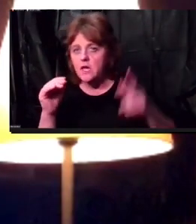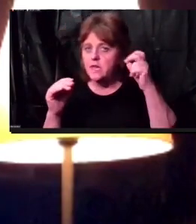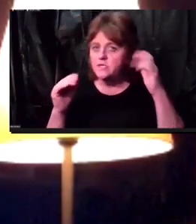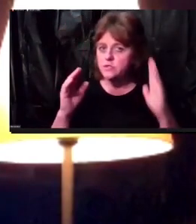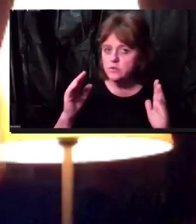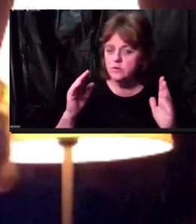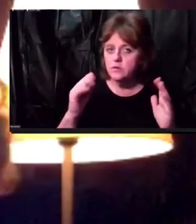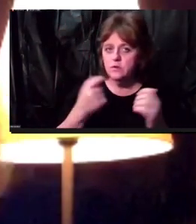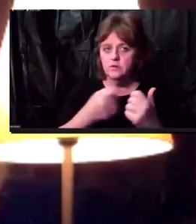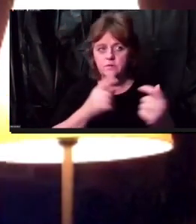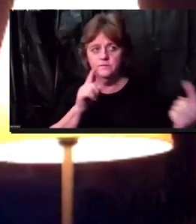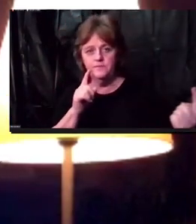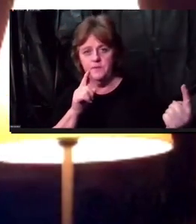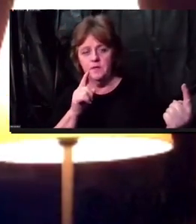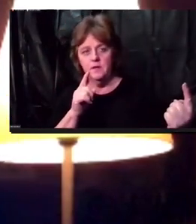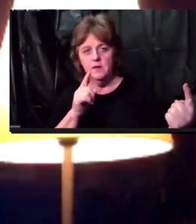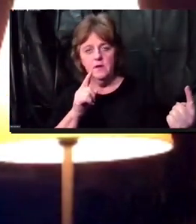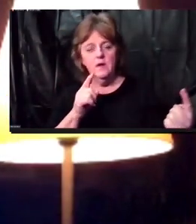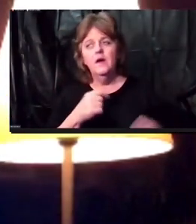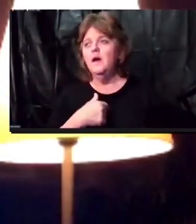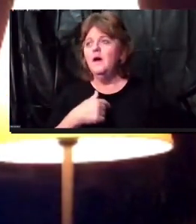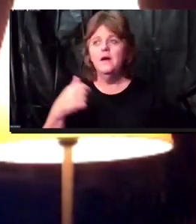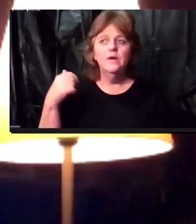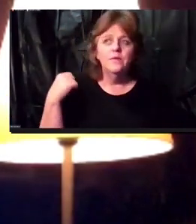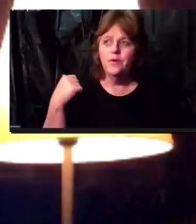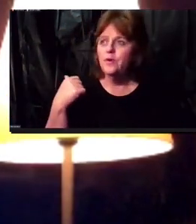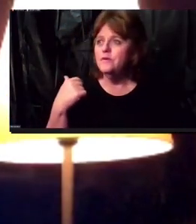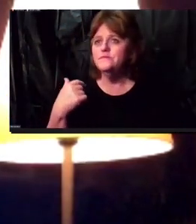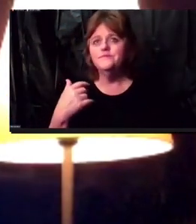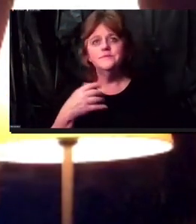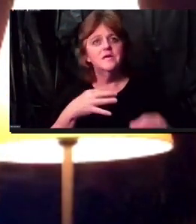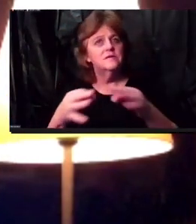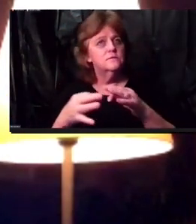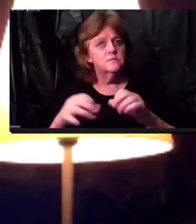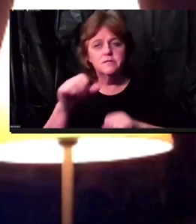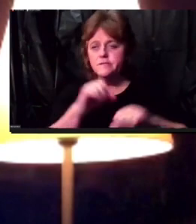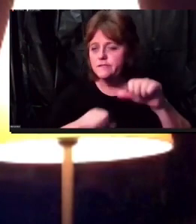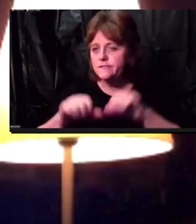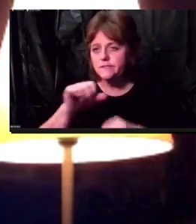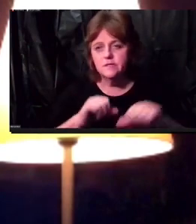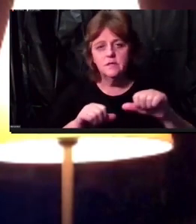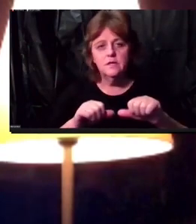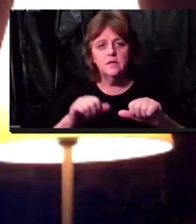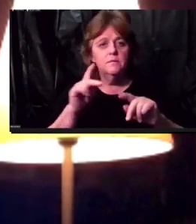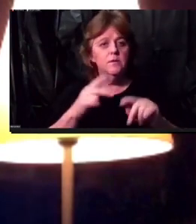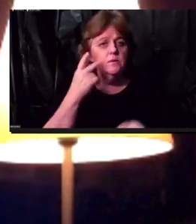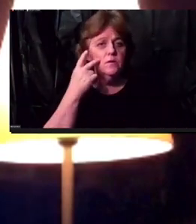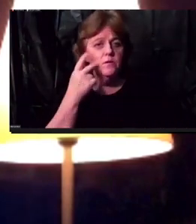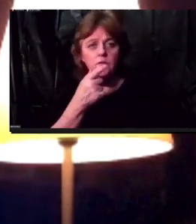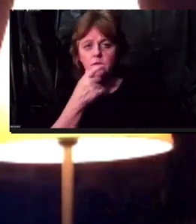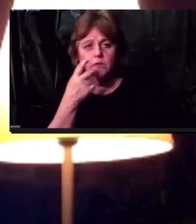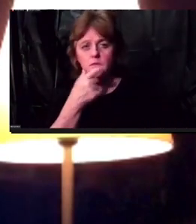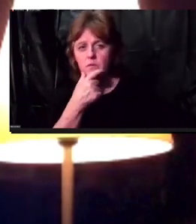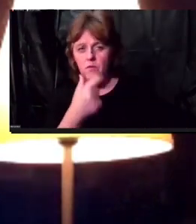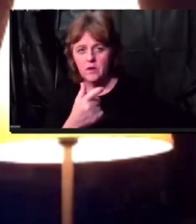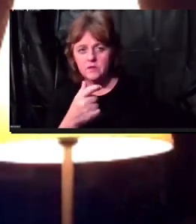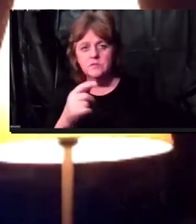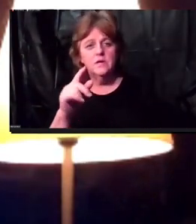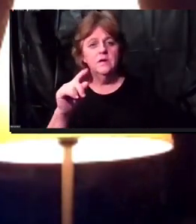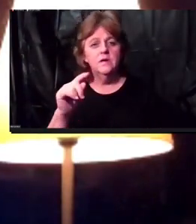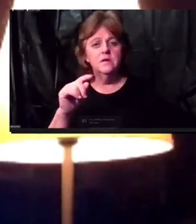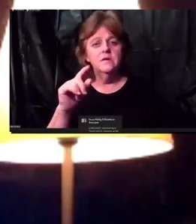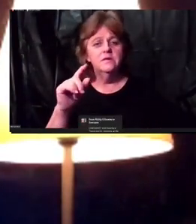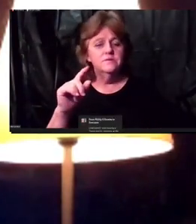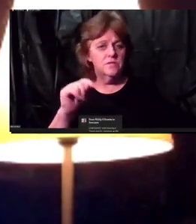listener. I'm not gonna regale you with the science. You know, folks watching this town hall, I sometimes feel like